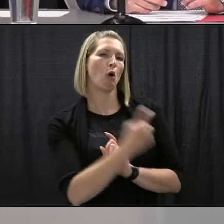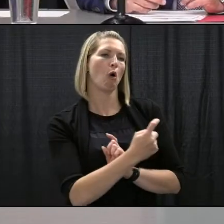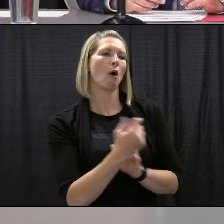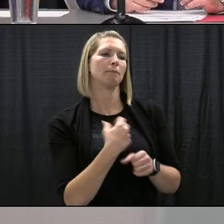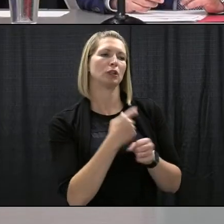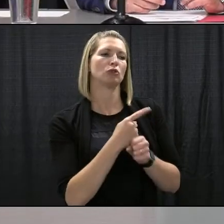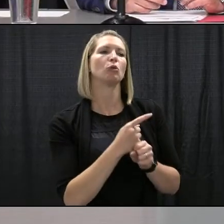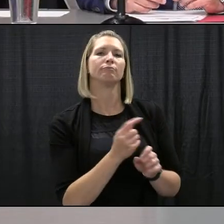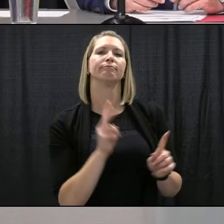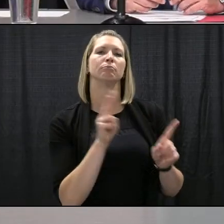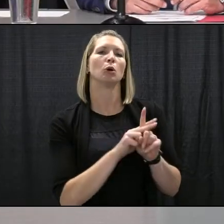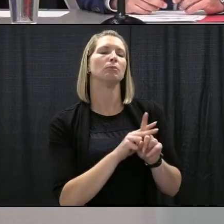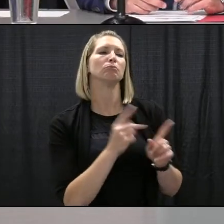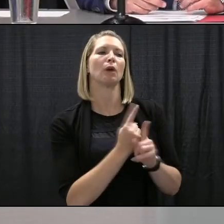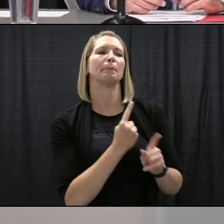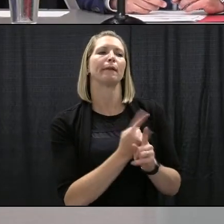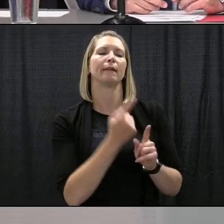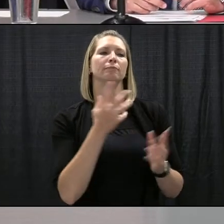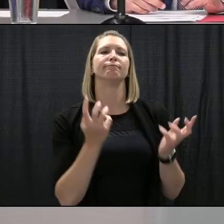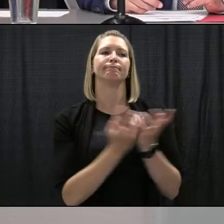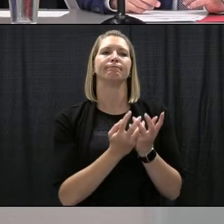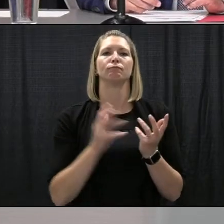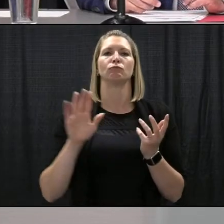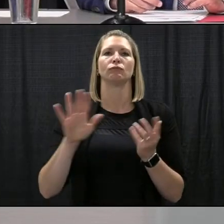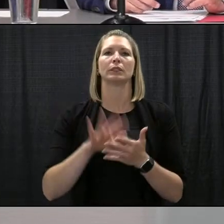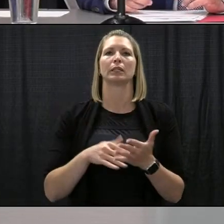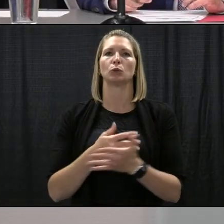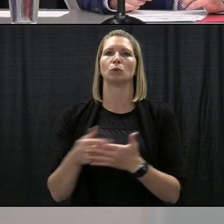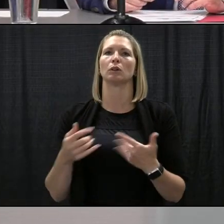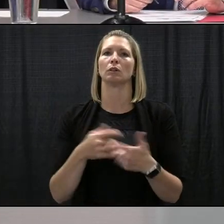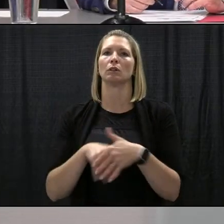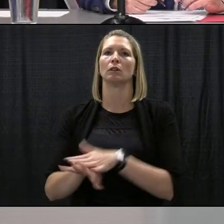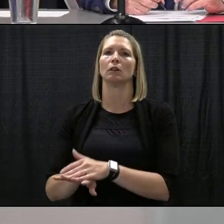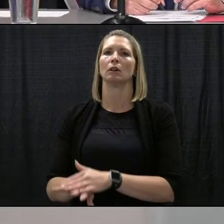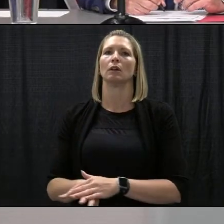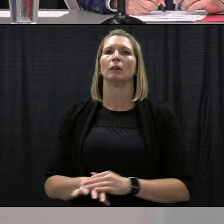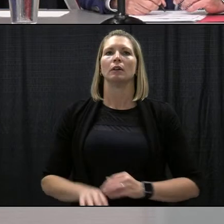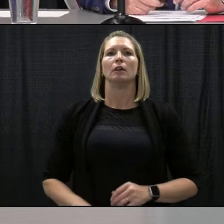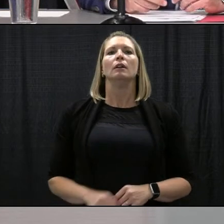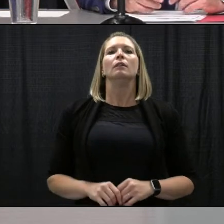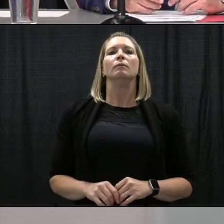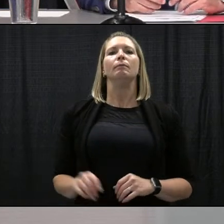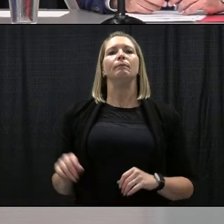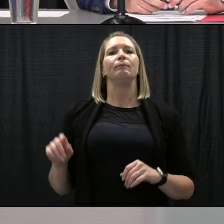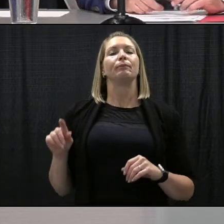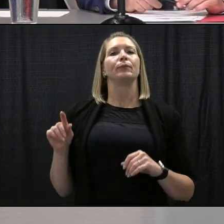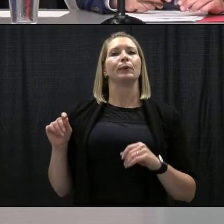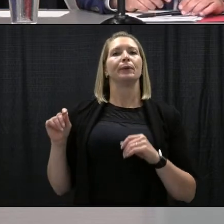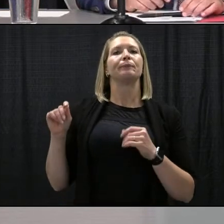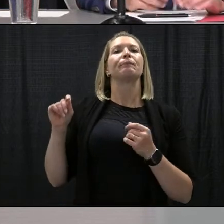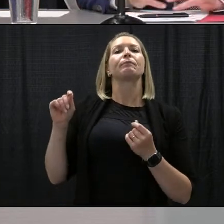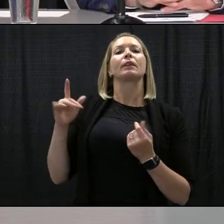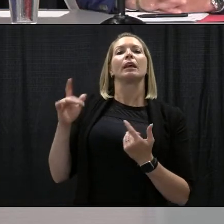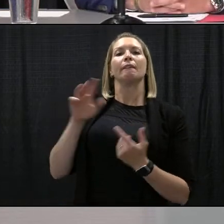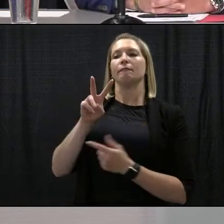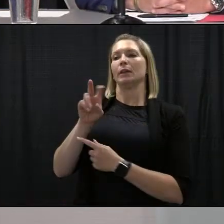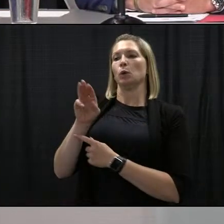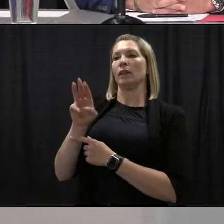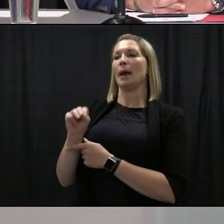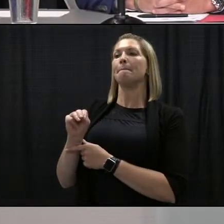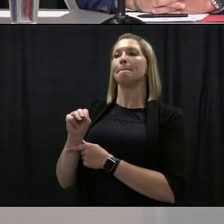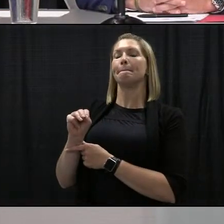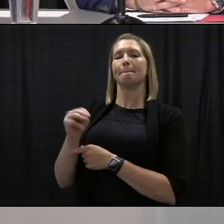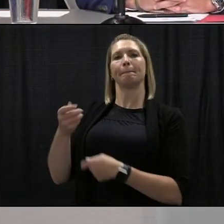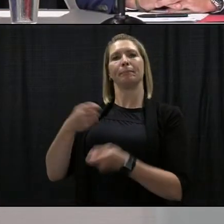you. We will now go to the phone. Our next questions are from Richard Duggan with VOCM. Please go ahead.